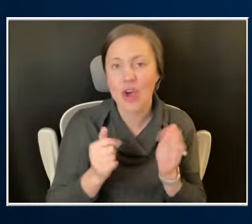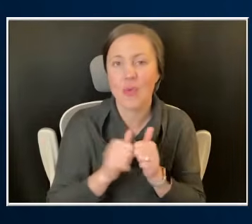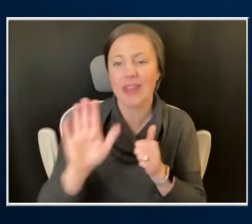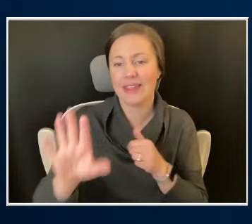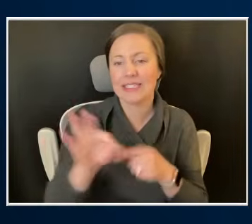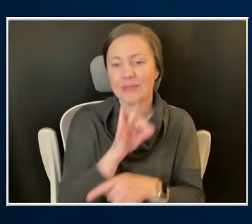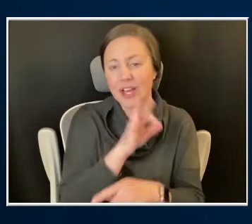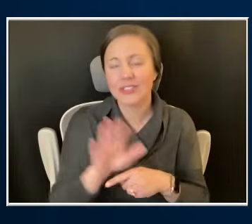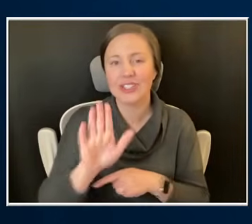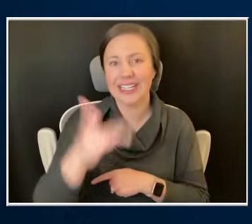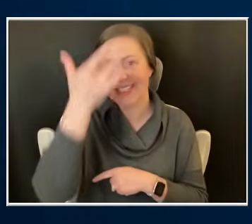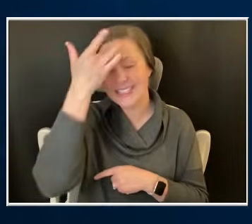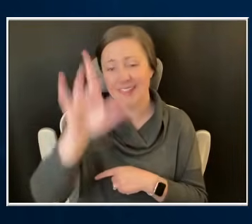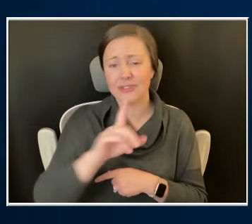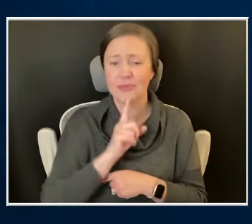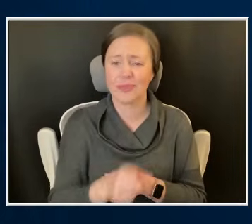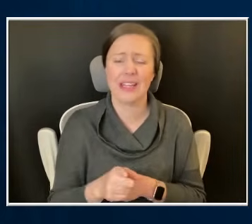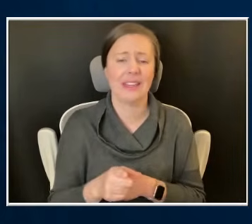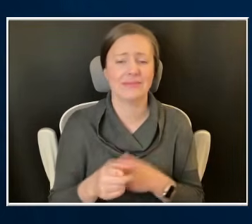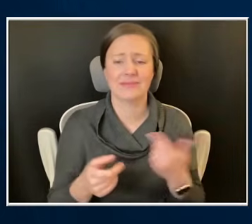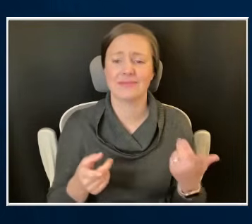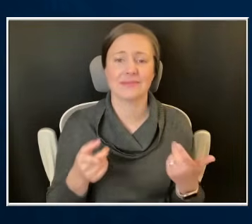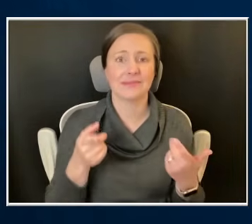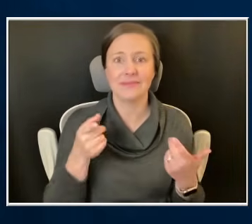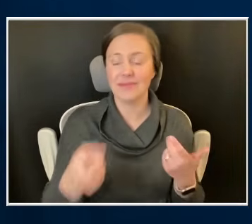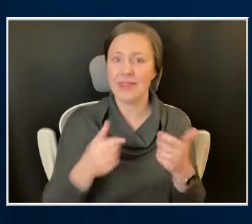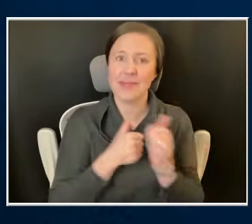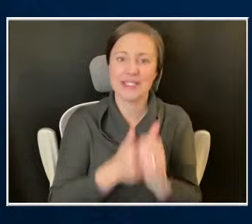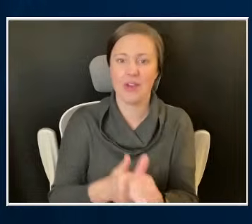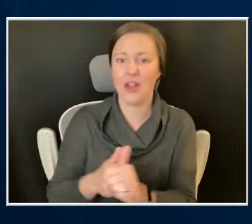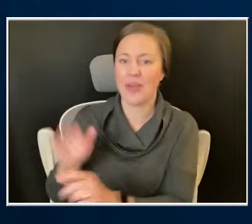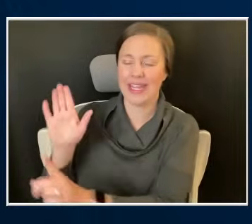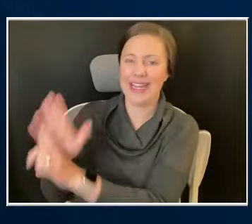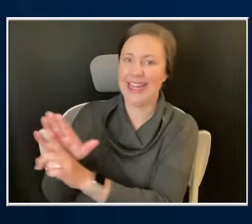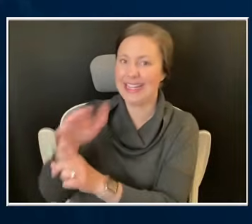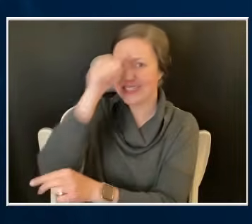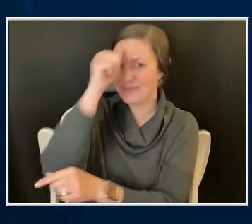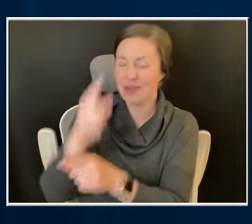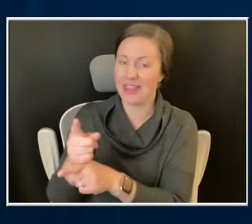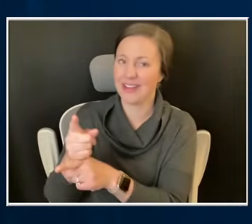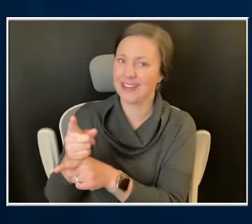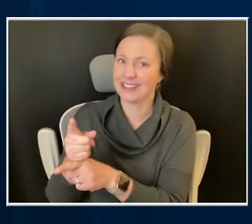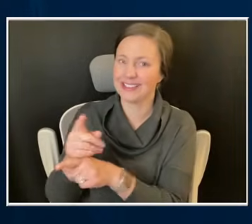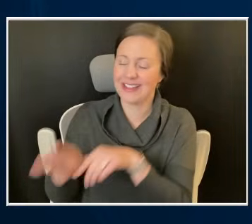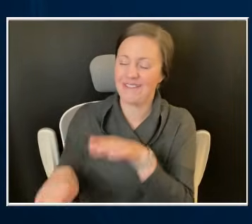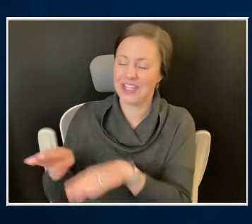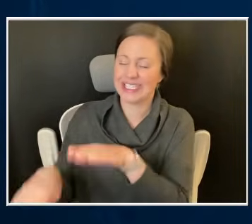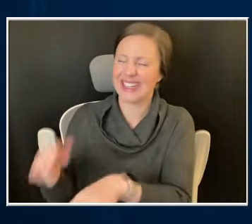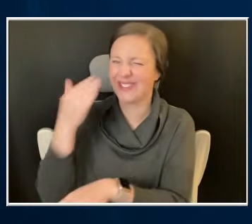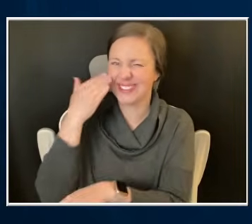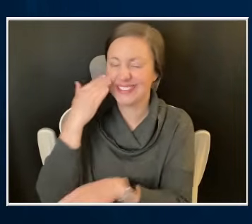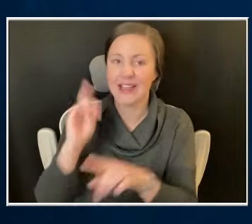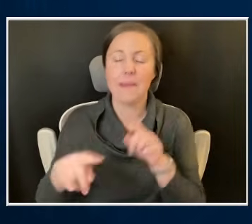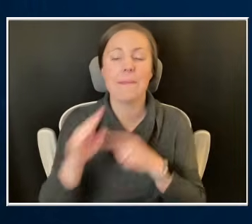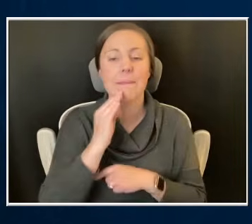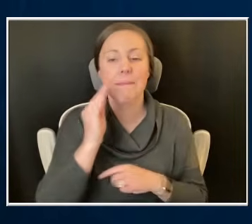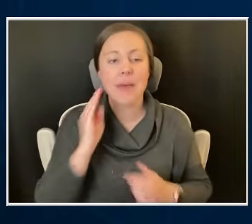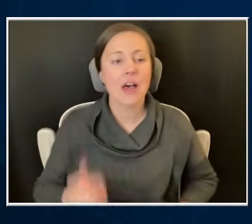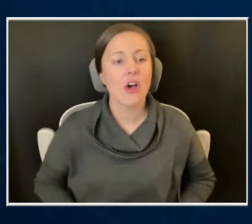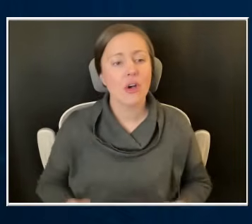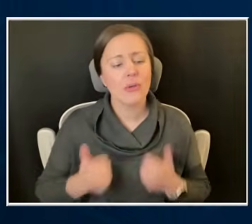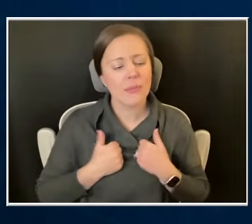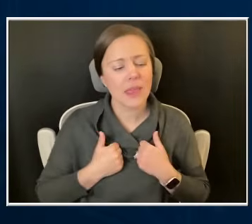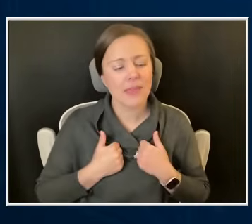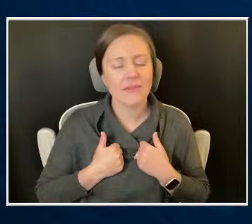He's following in his brother's footsteps. But home life has been, it's